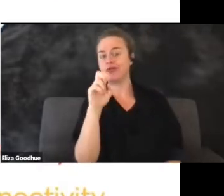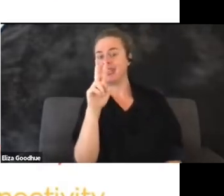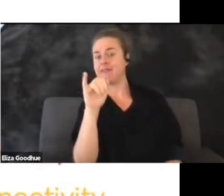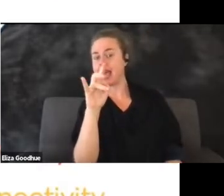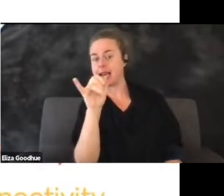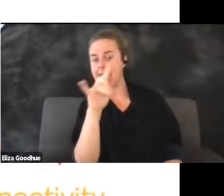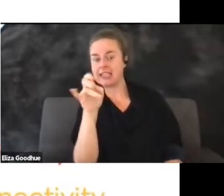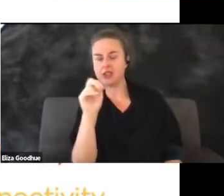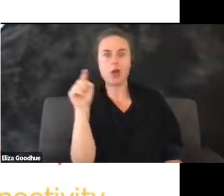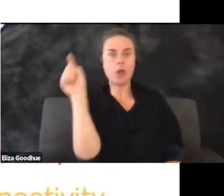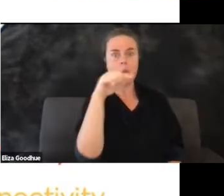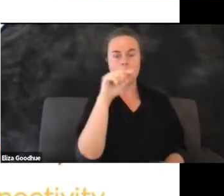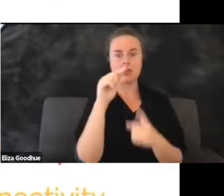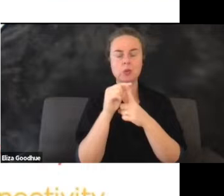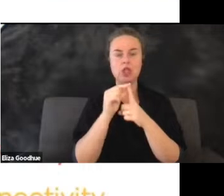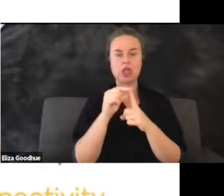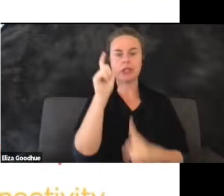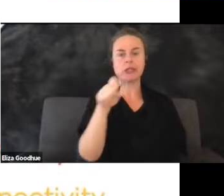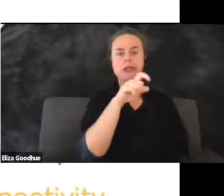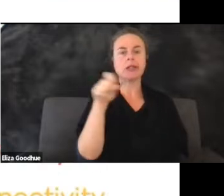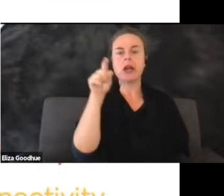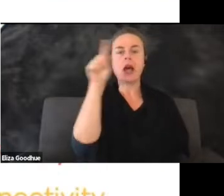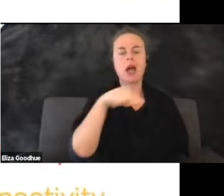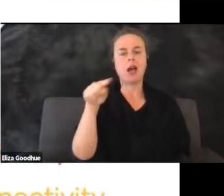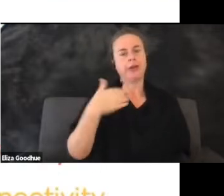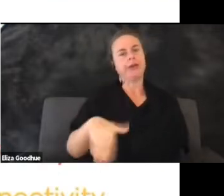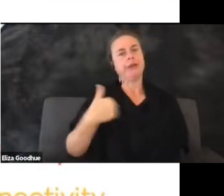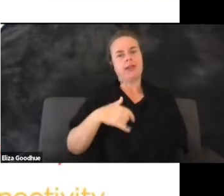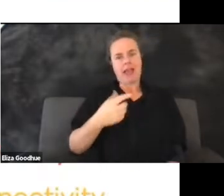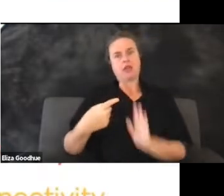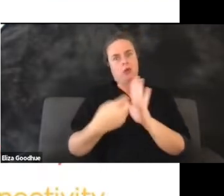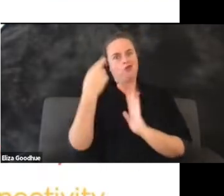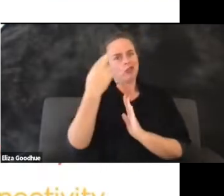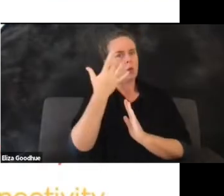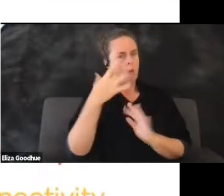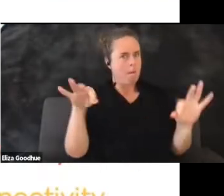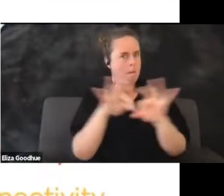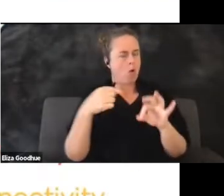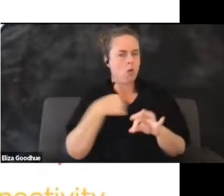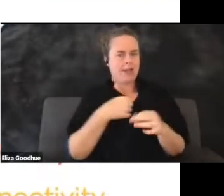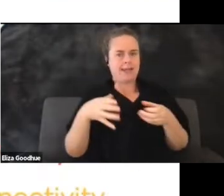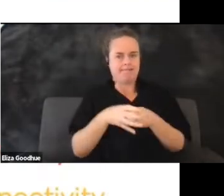screen just really exemplify why it is so important that we come together and do this work.